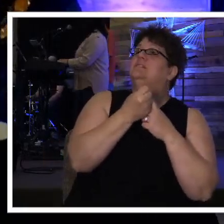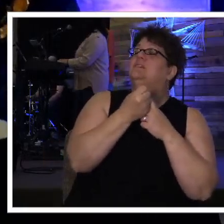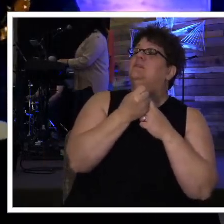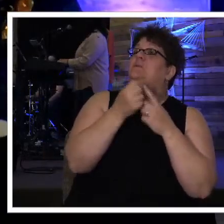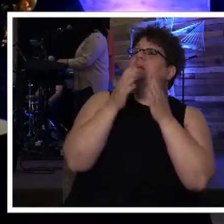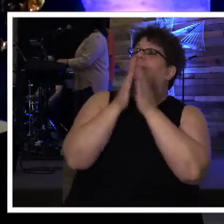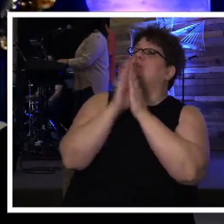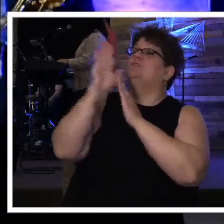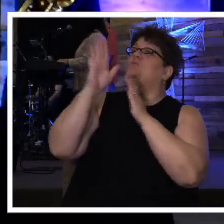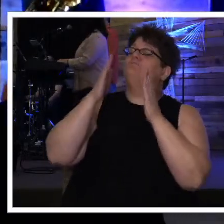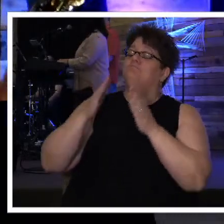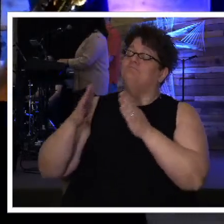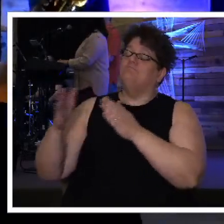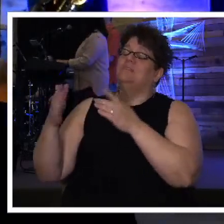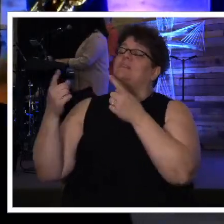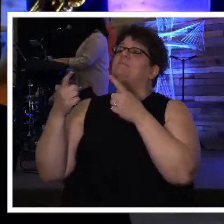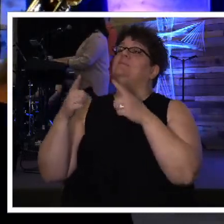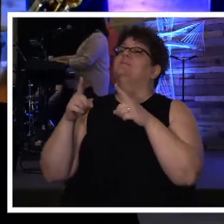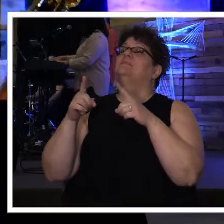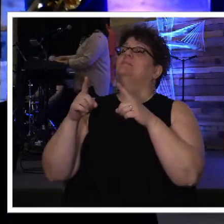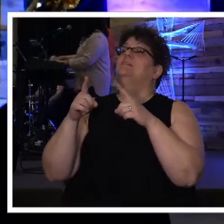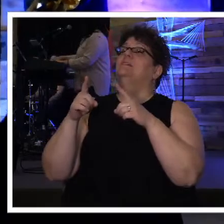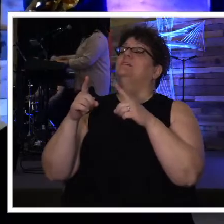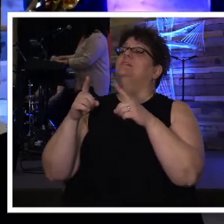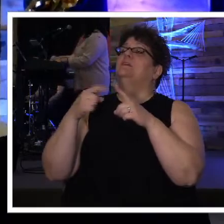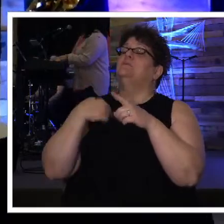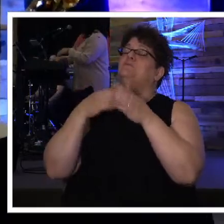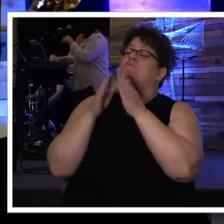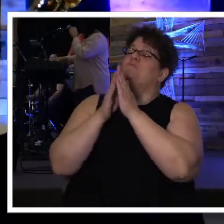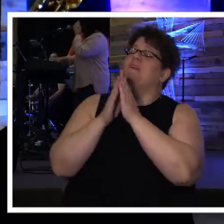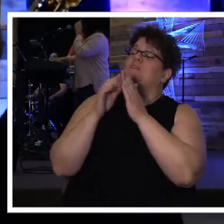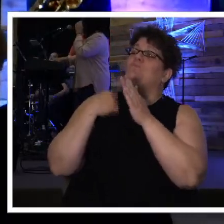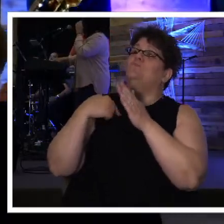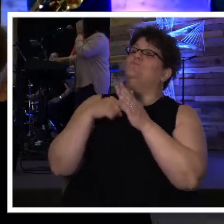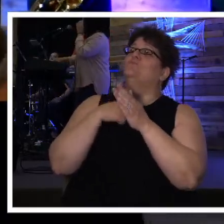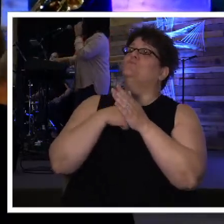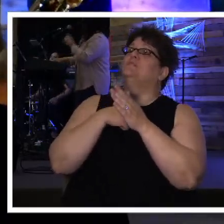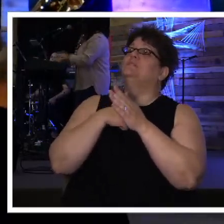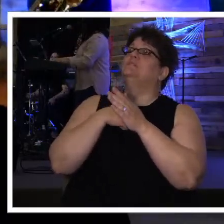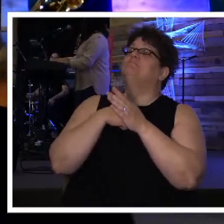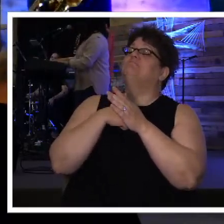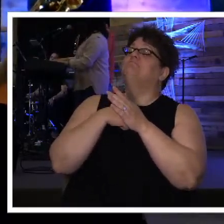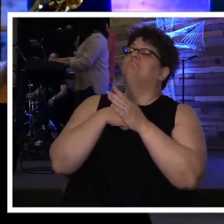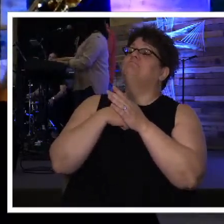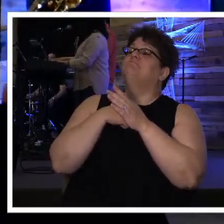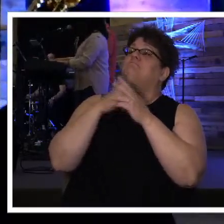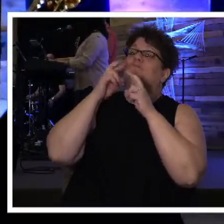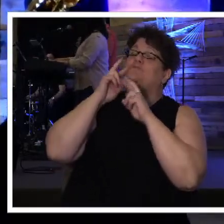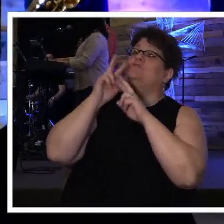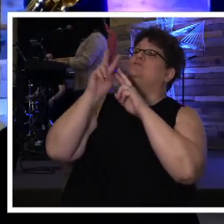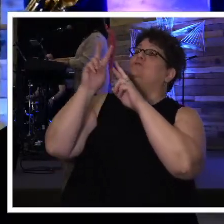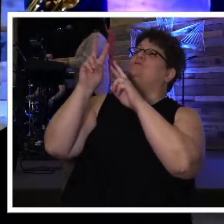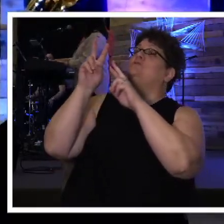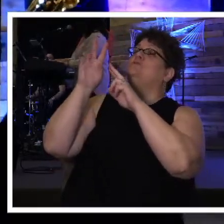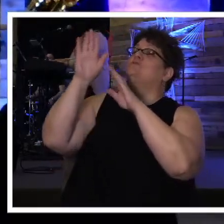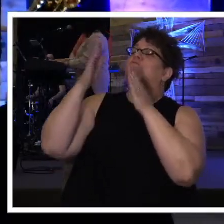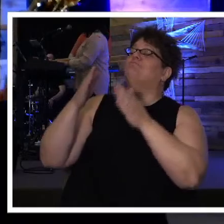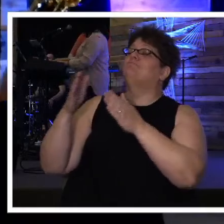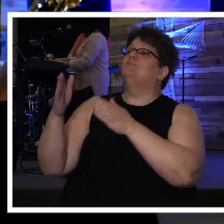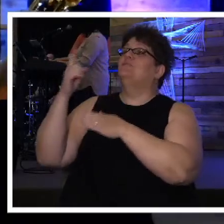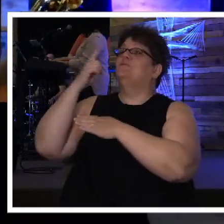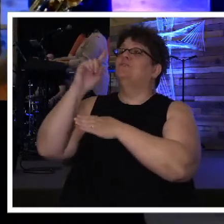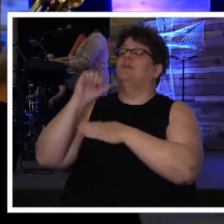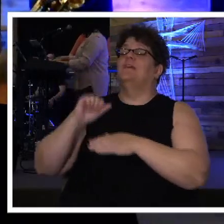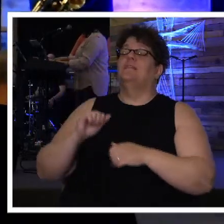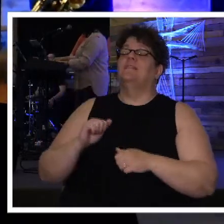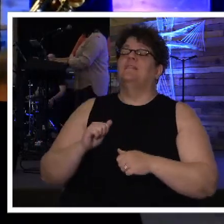pray above all that we could ever seek, we would seek your will, Lord God, as we seek you, Lord. I pray, Father,